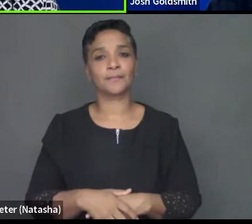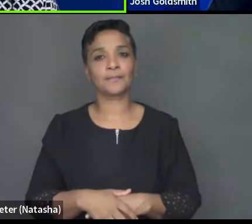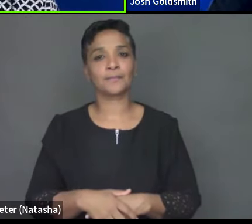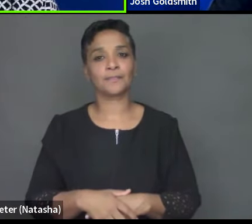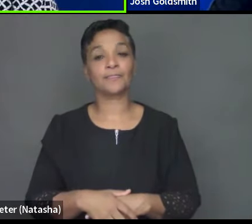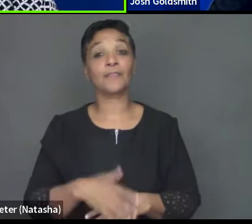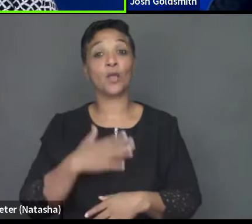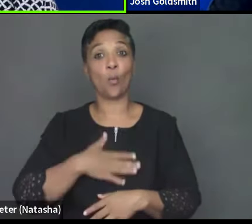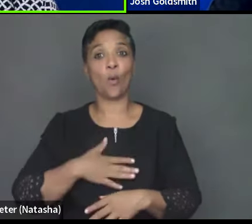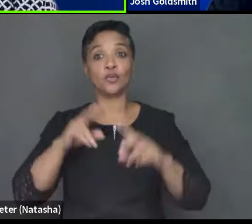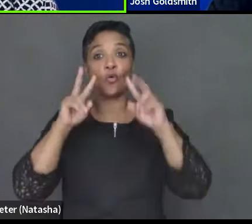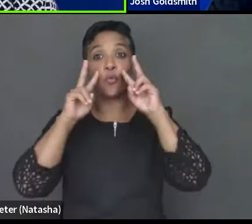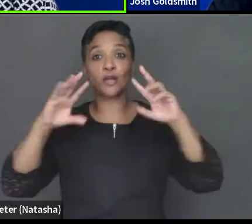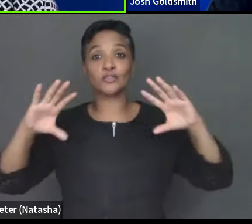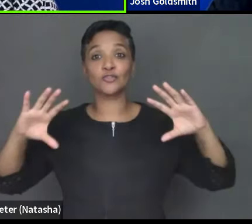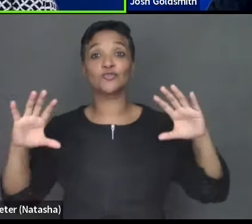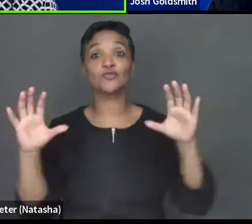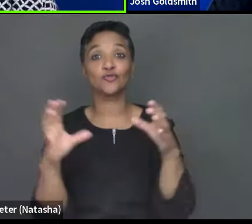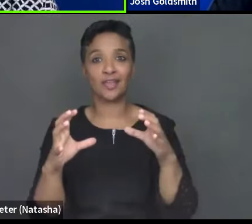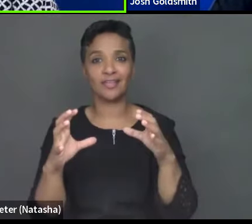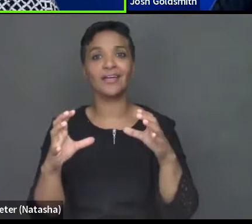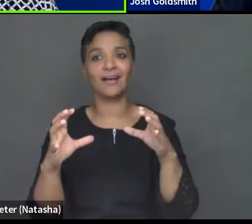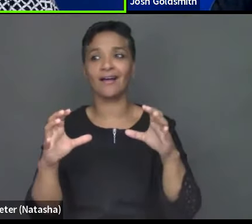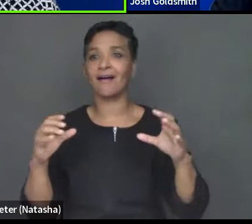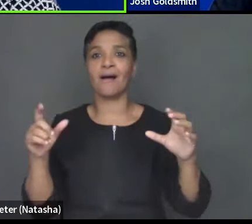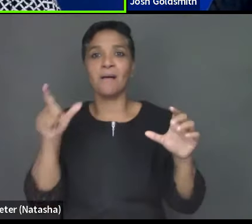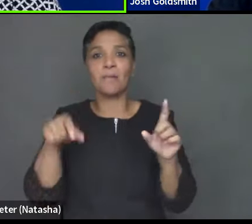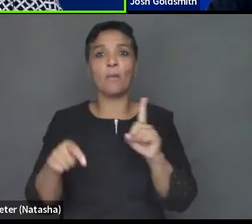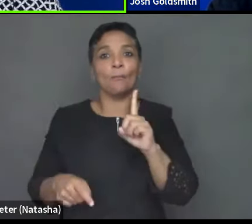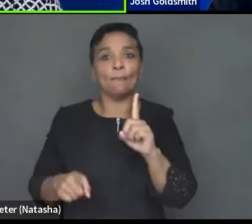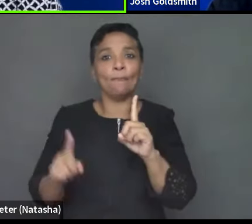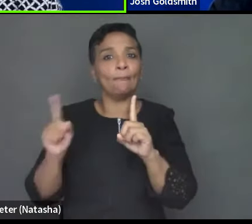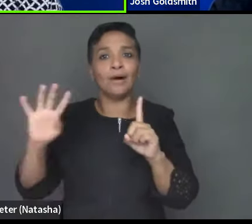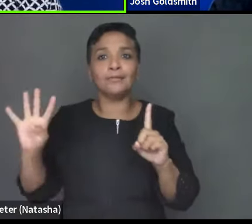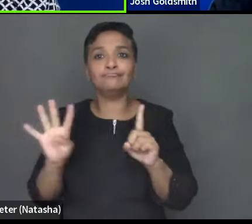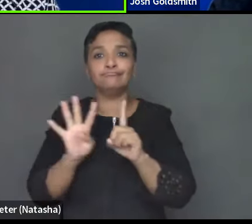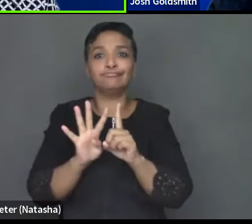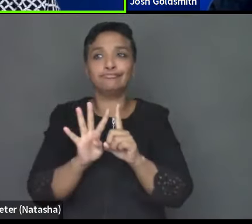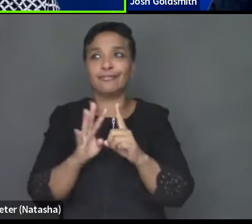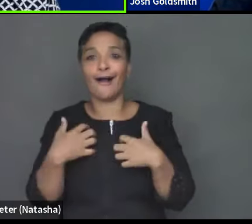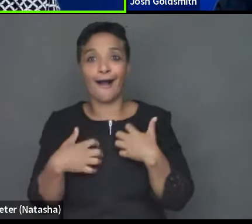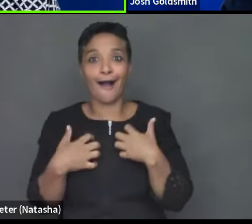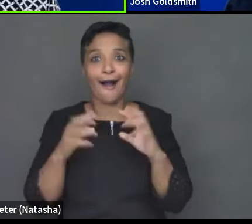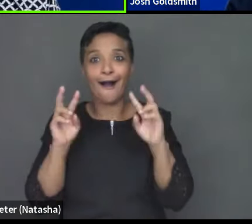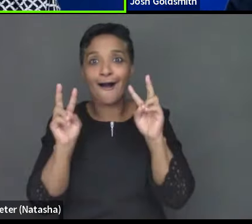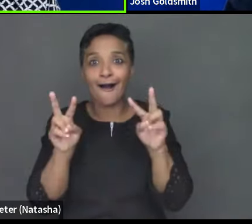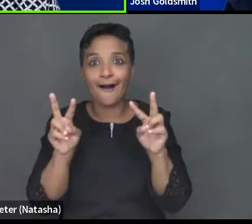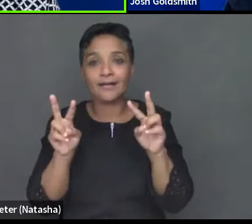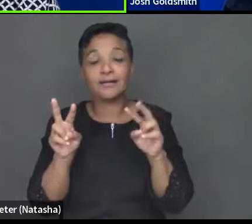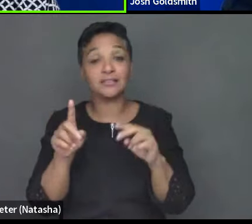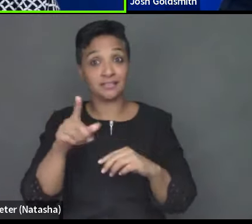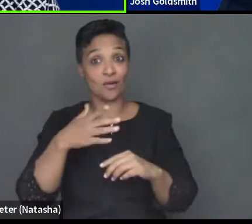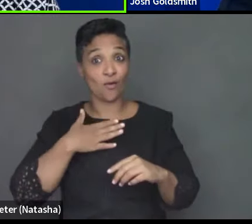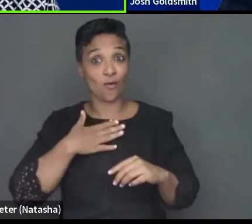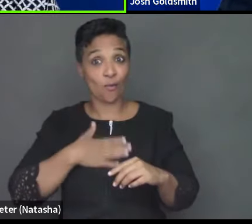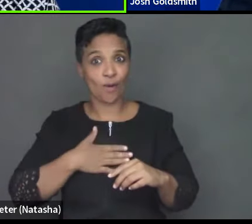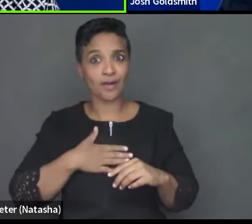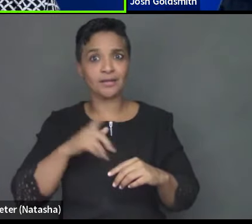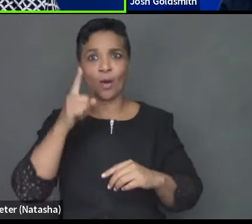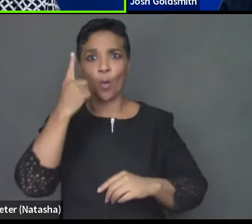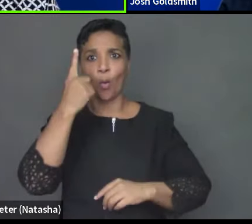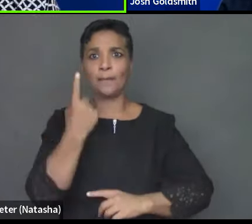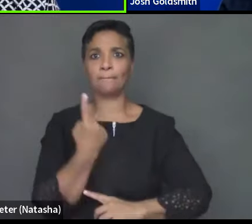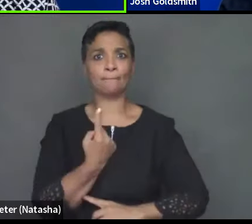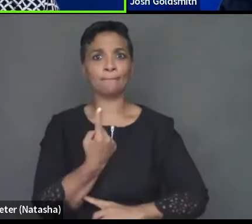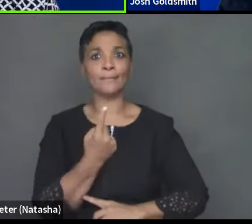Together for watch parties. Oh, that would be so interesting and so much fun. If you do get organized with your colleagues and do